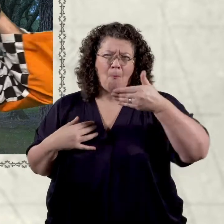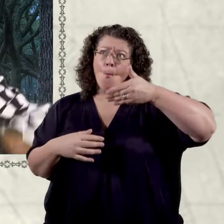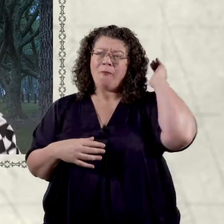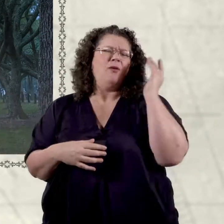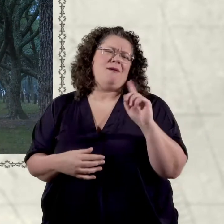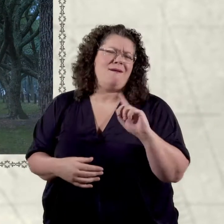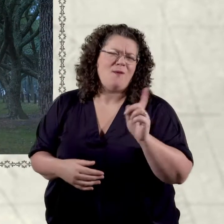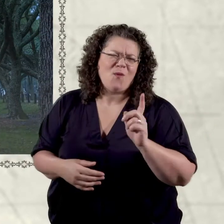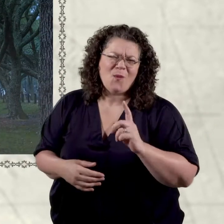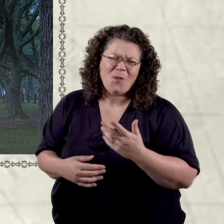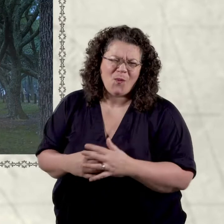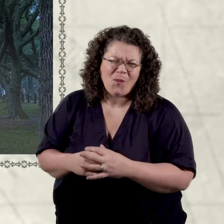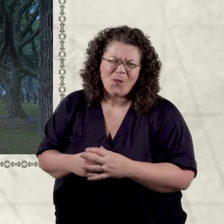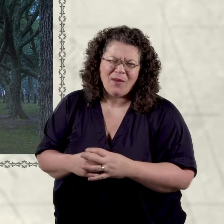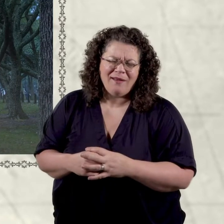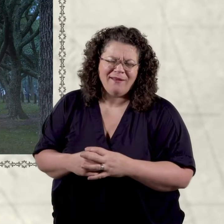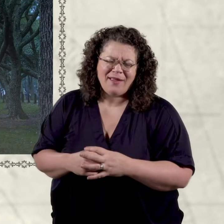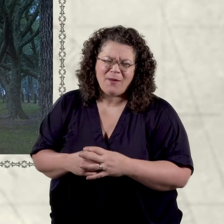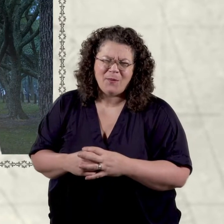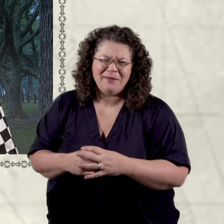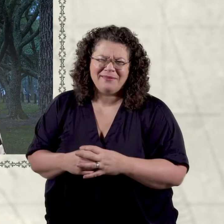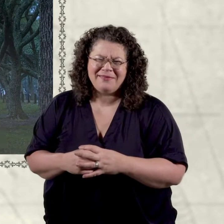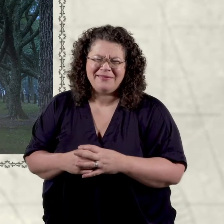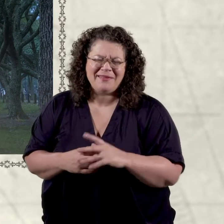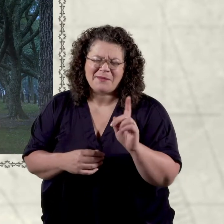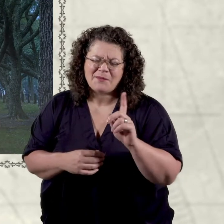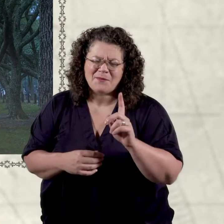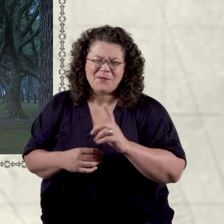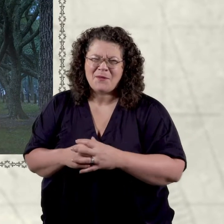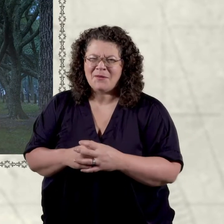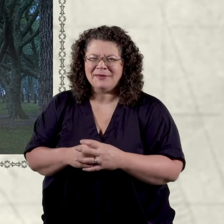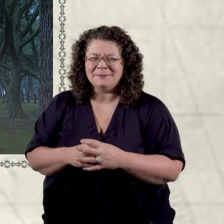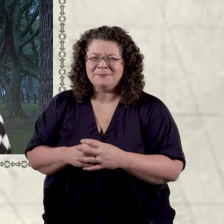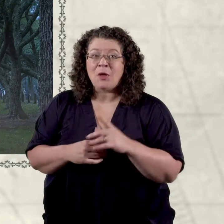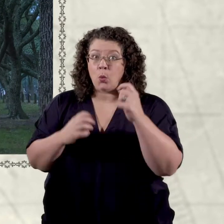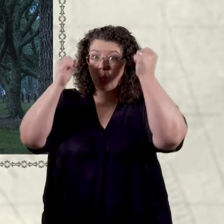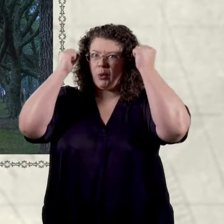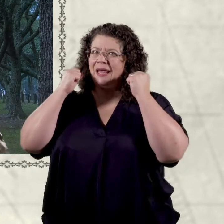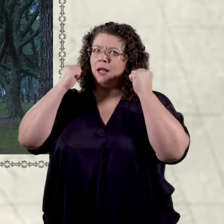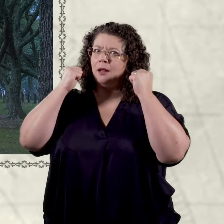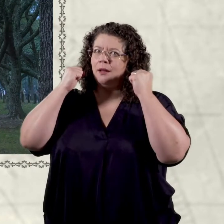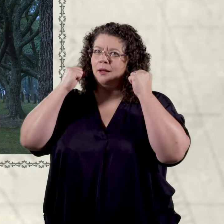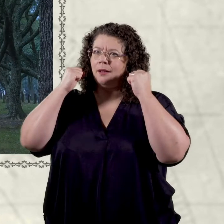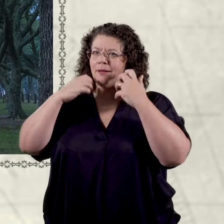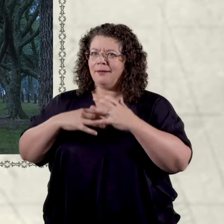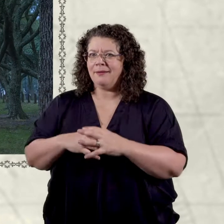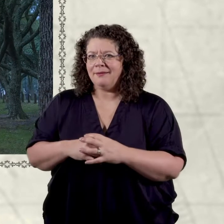Ta-da! But they weren't walking around like this. They were wearing a wig.